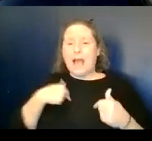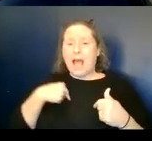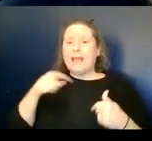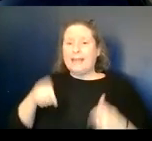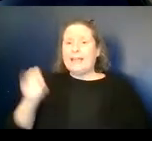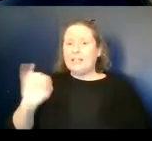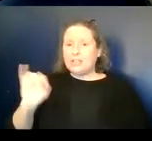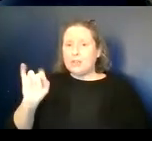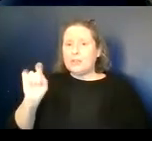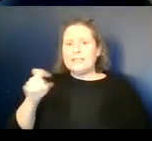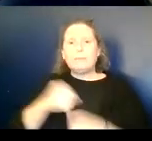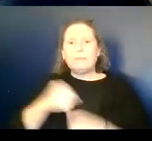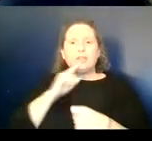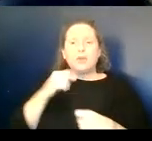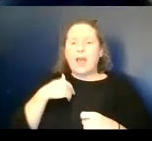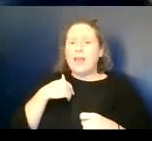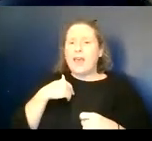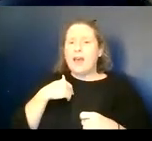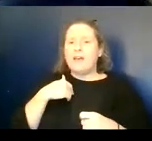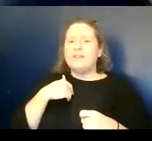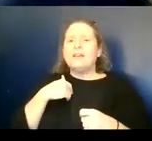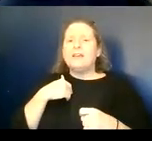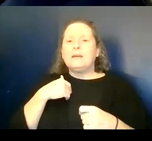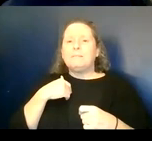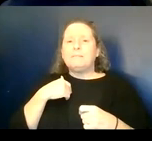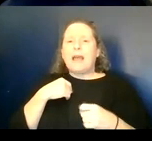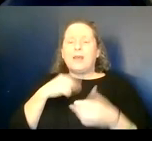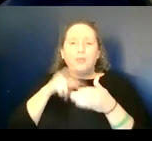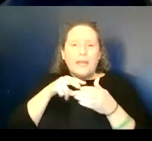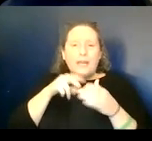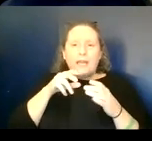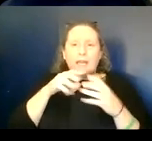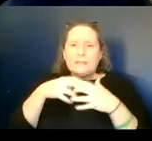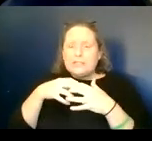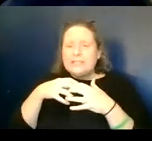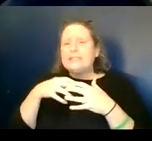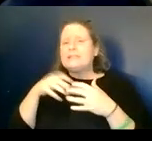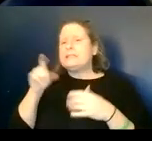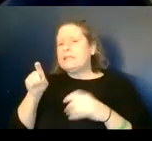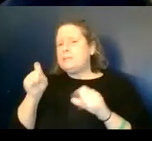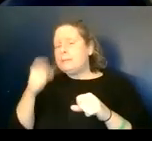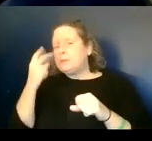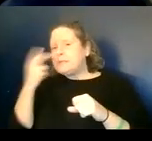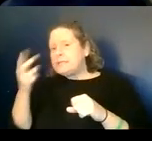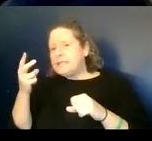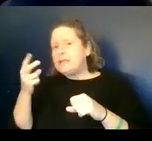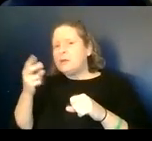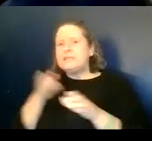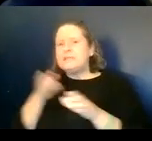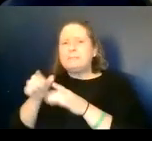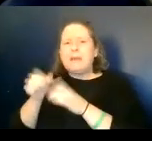need to make sure I have my breathing machines. I need to make sure I can see the specialists that I need. And, if I need